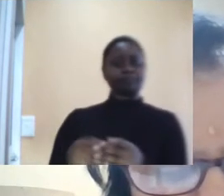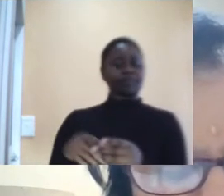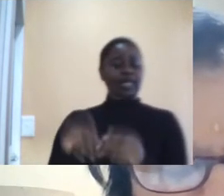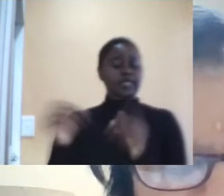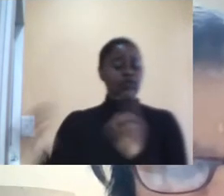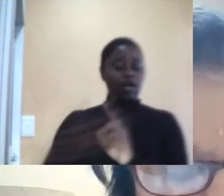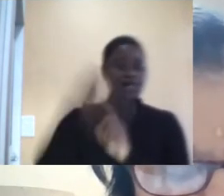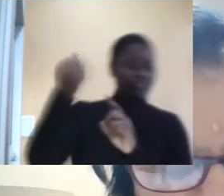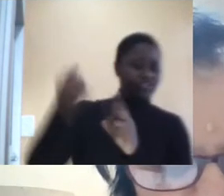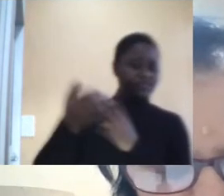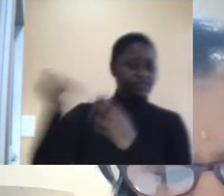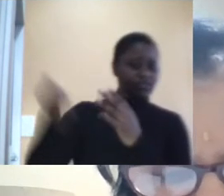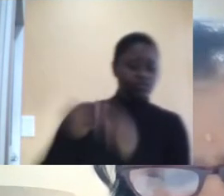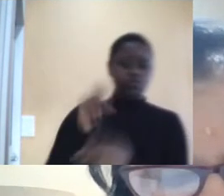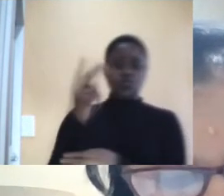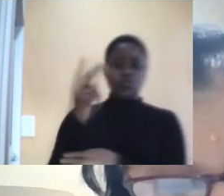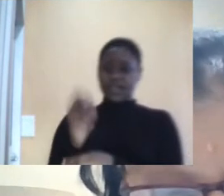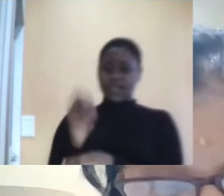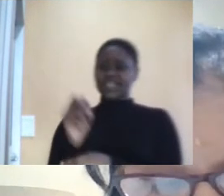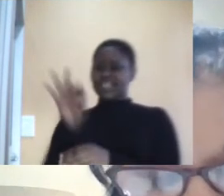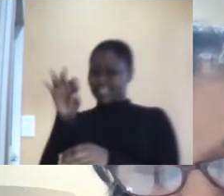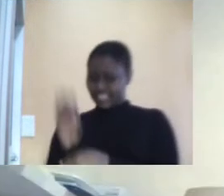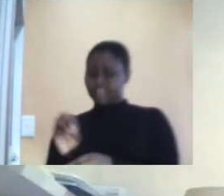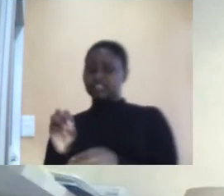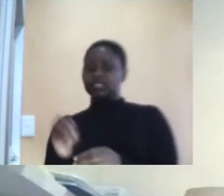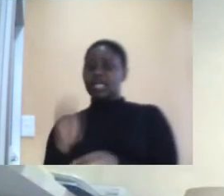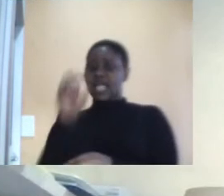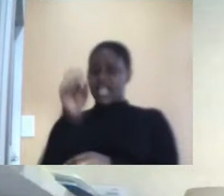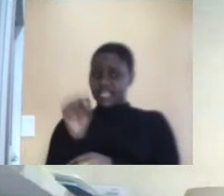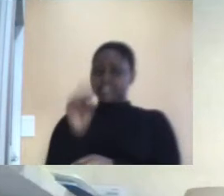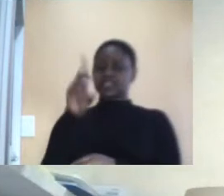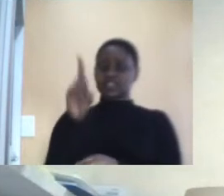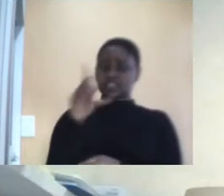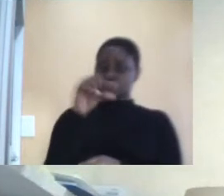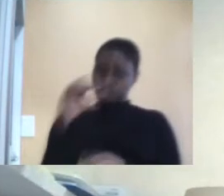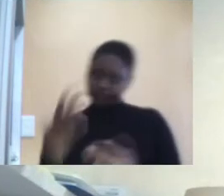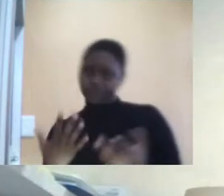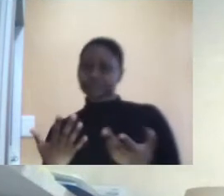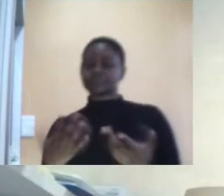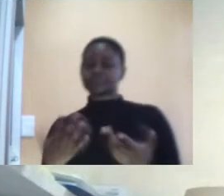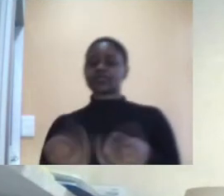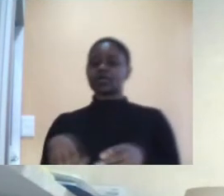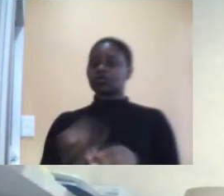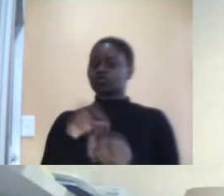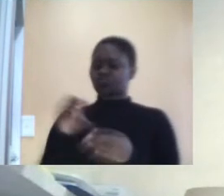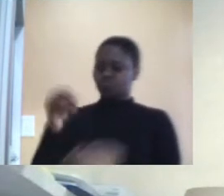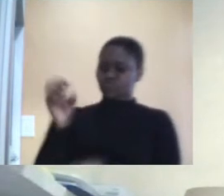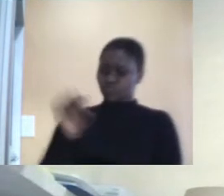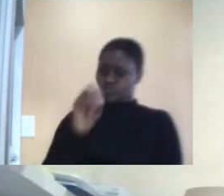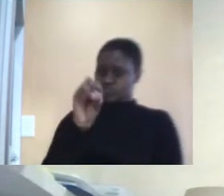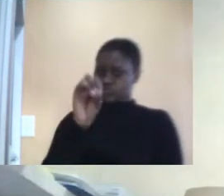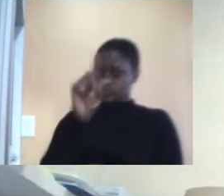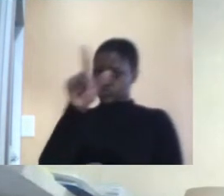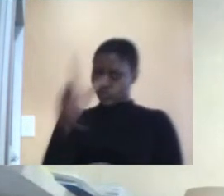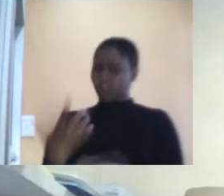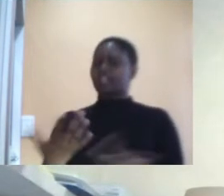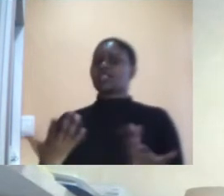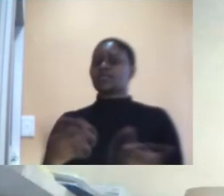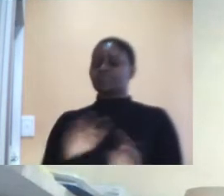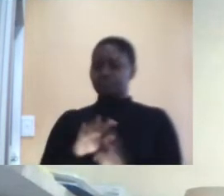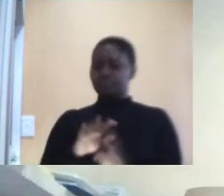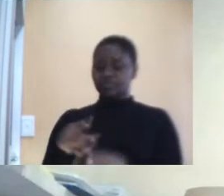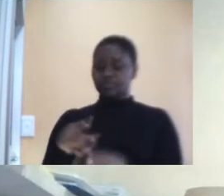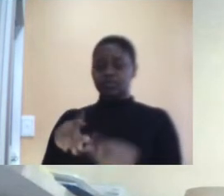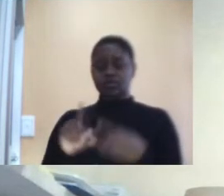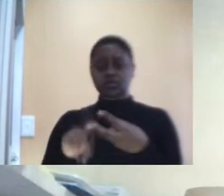achievement of all the 2030 SDGs, which relate directly or indirectly to soil, remain elusive. The